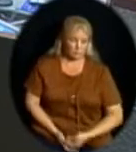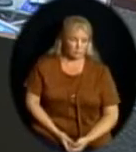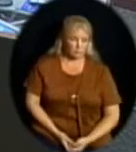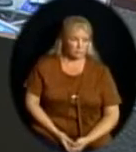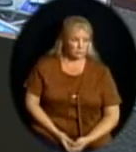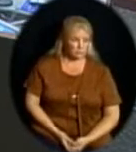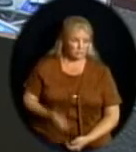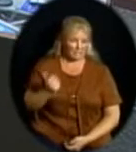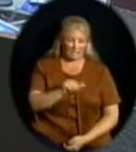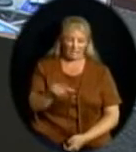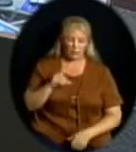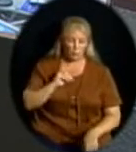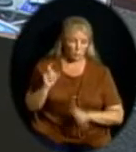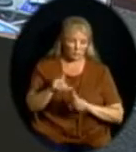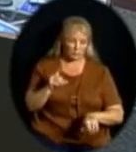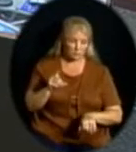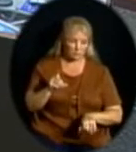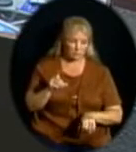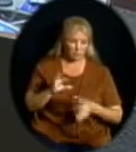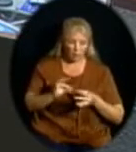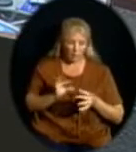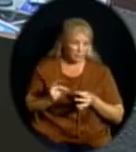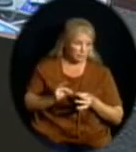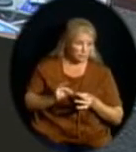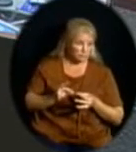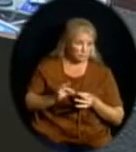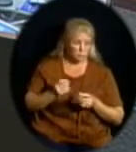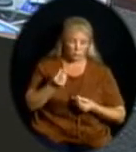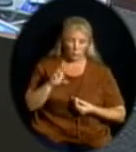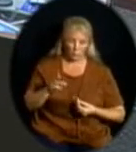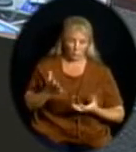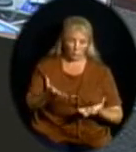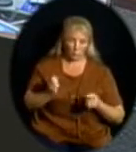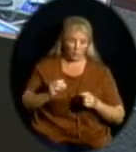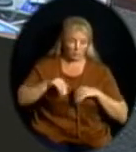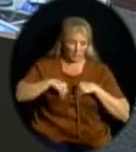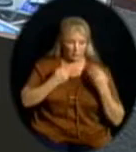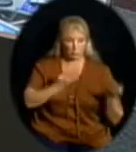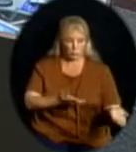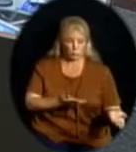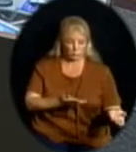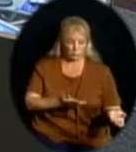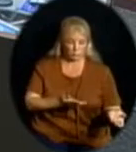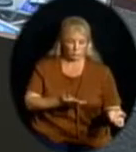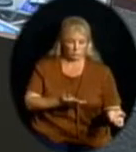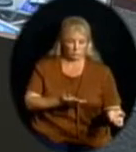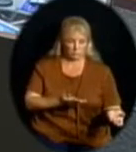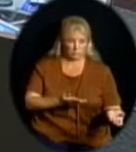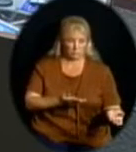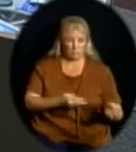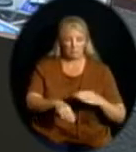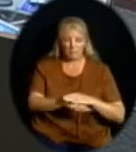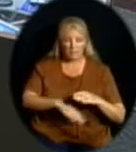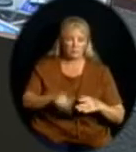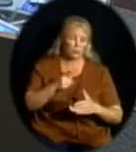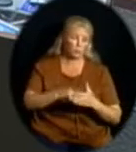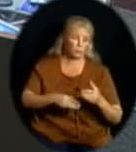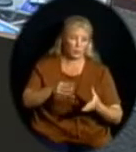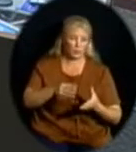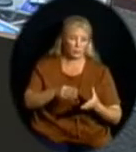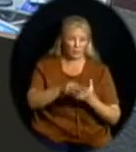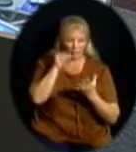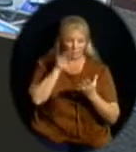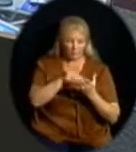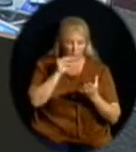Are there any questions, comments, or anyone willing to make a motion based on what we have learned over these several months, and especially these